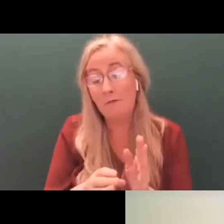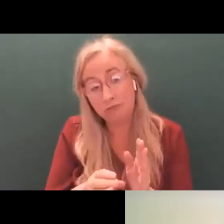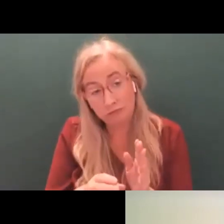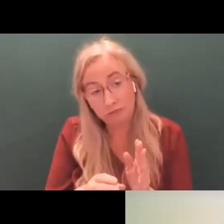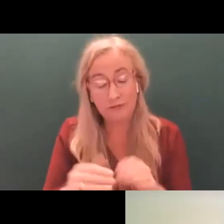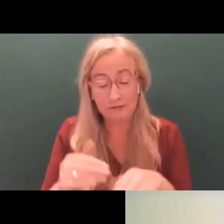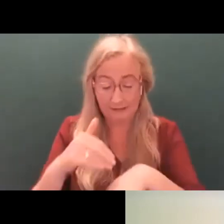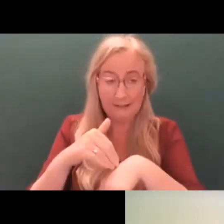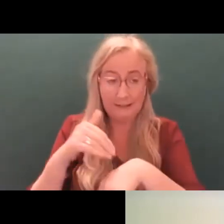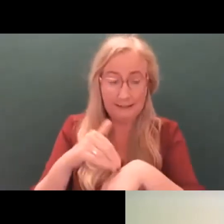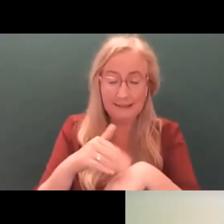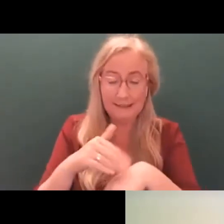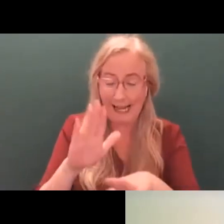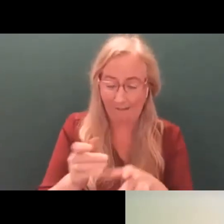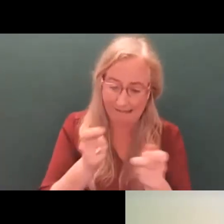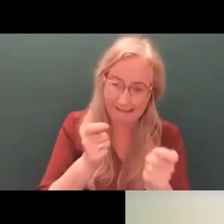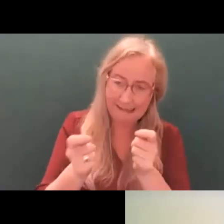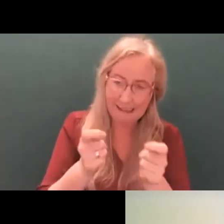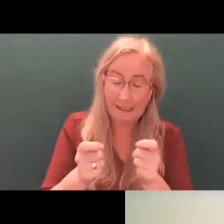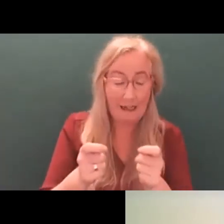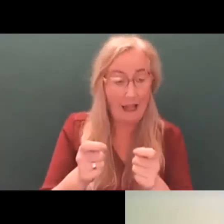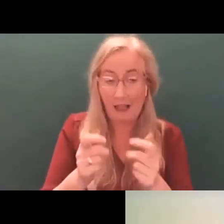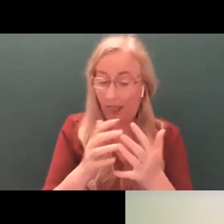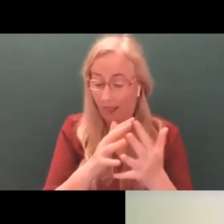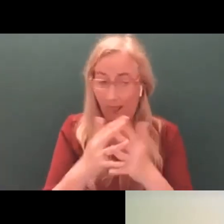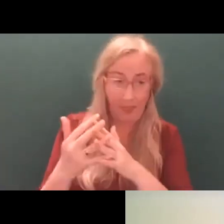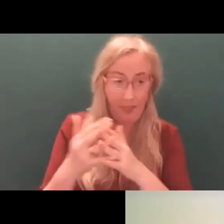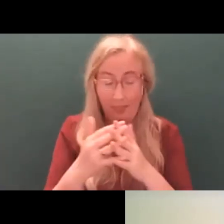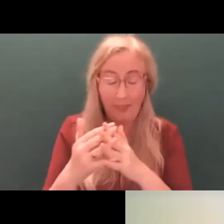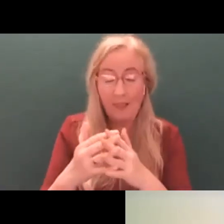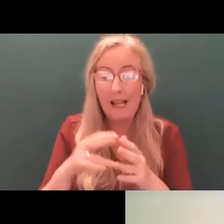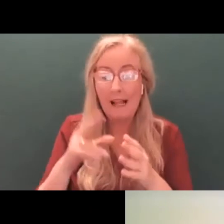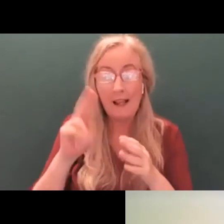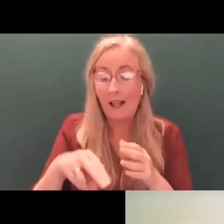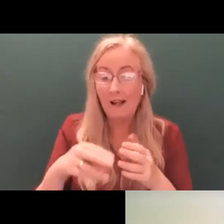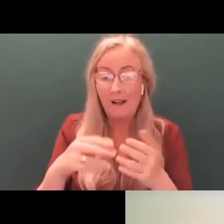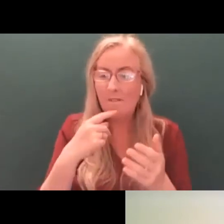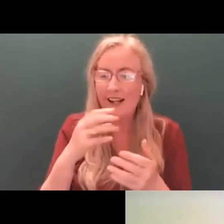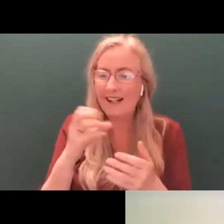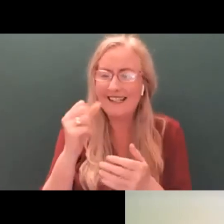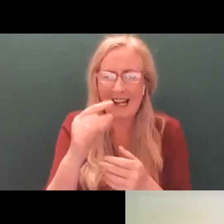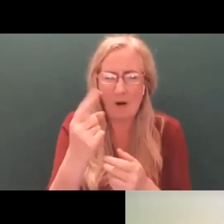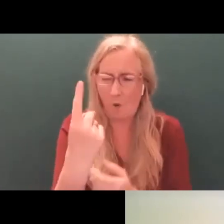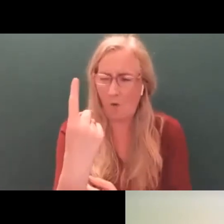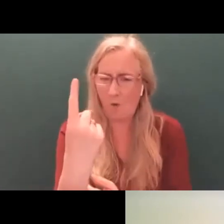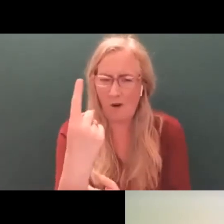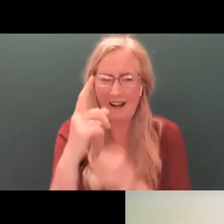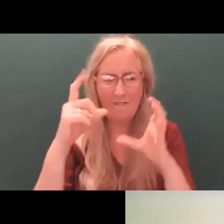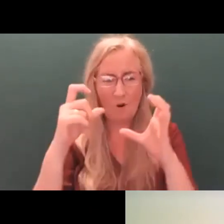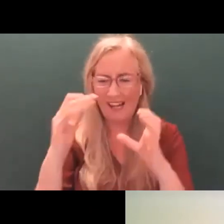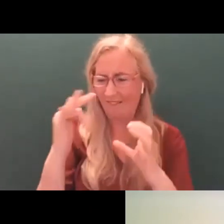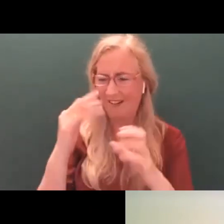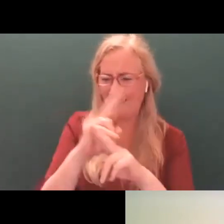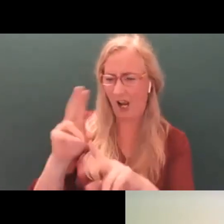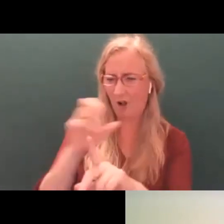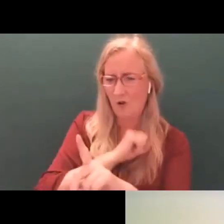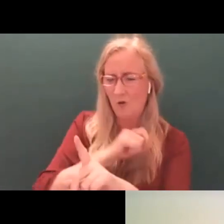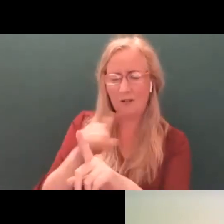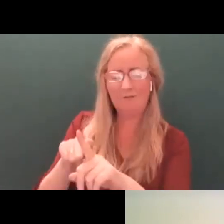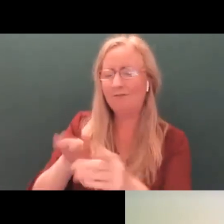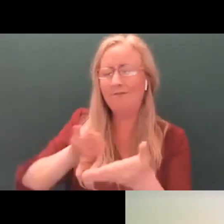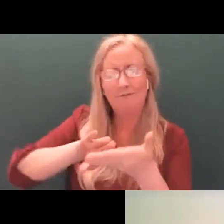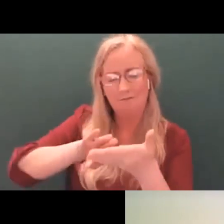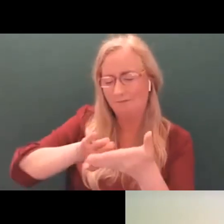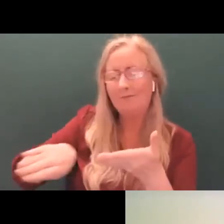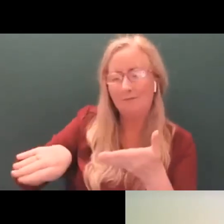you then have to deal with, which can tangle you up for the sake of a photograph that you're not sure about. So it's